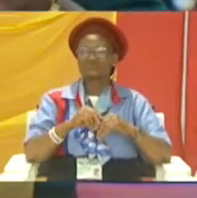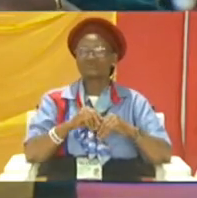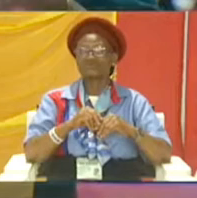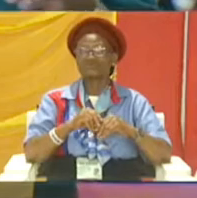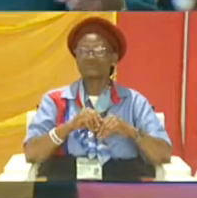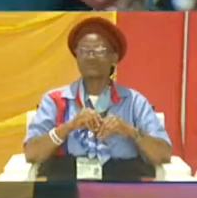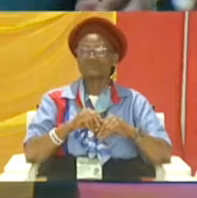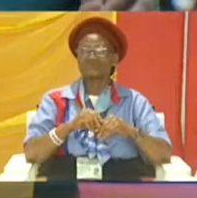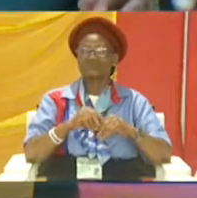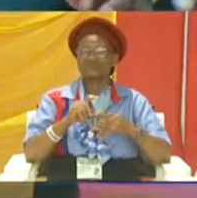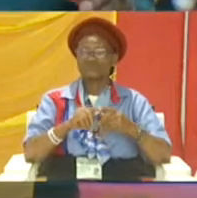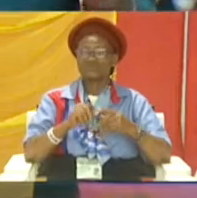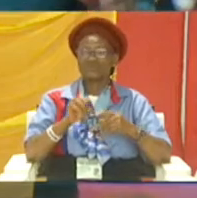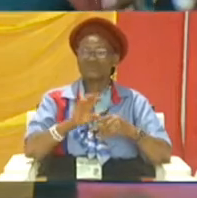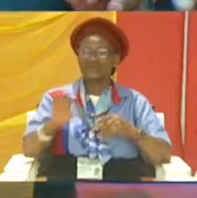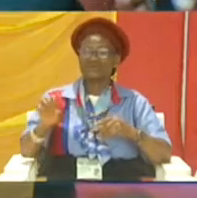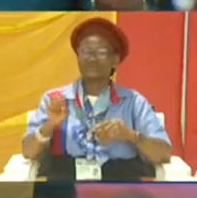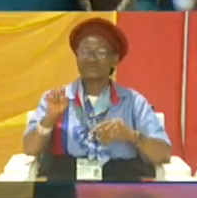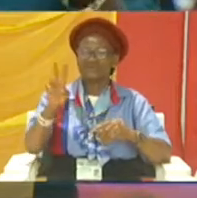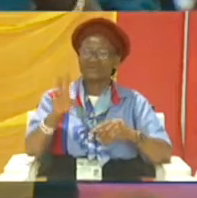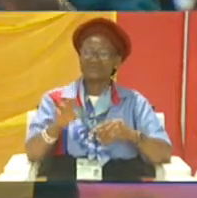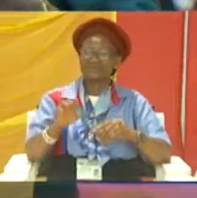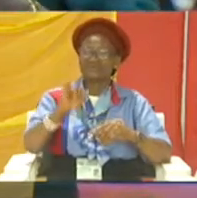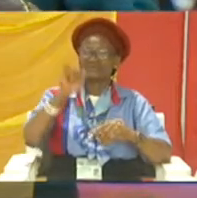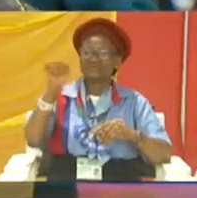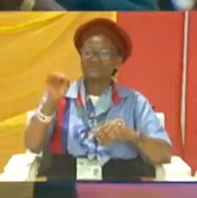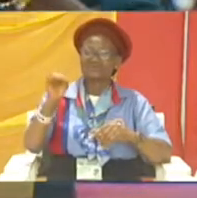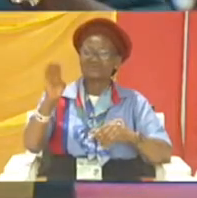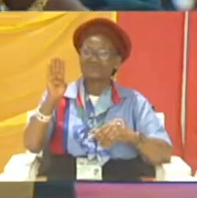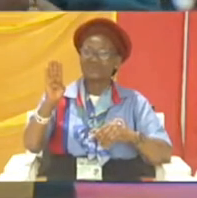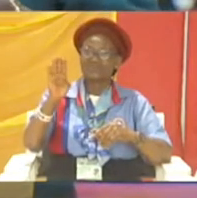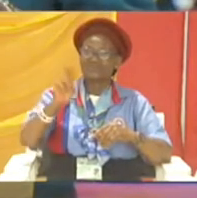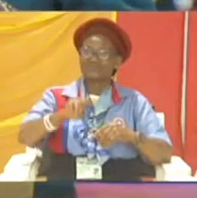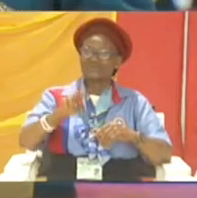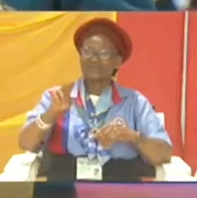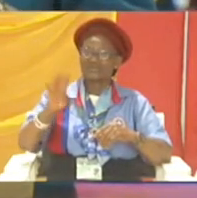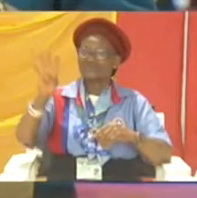Verse 12. Job